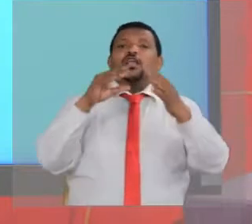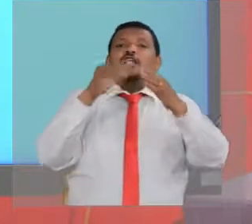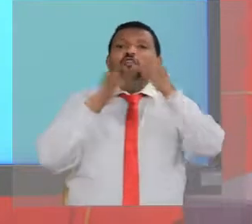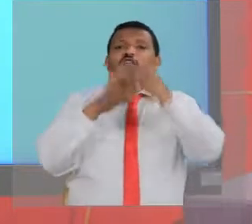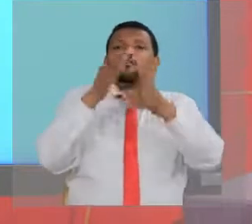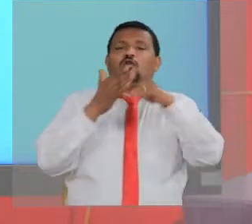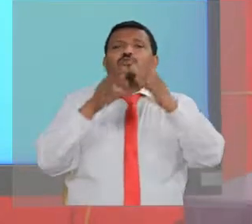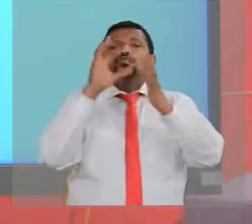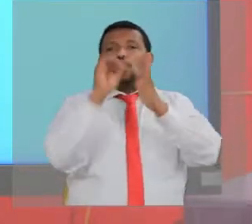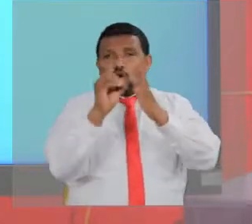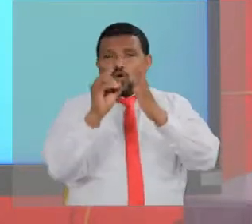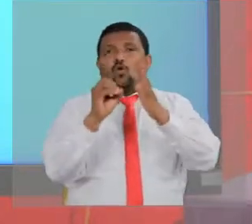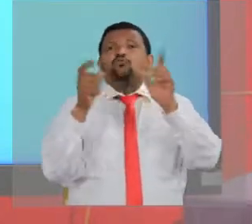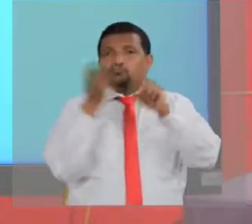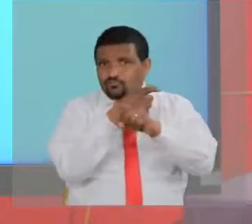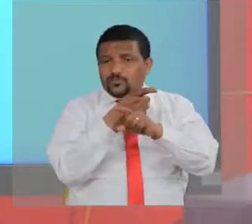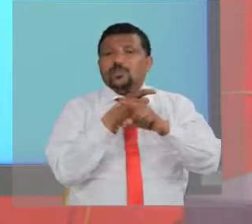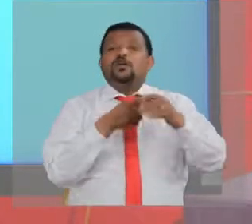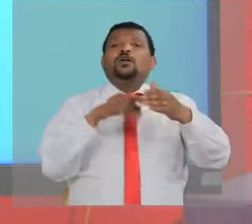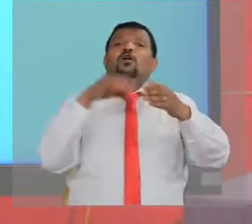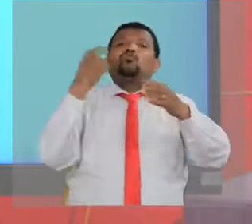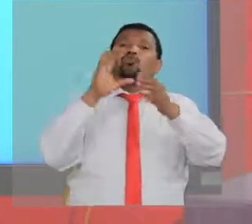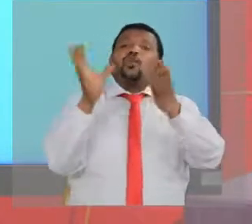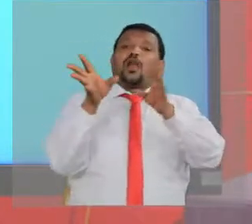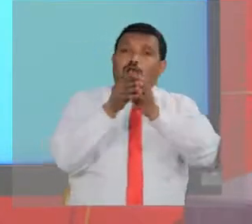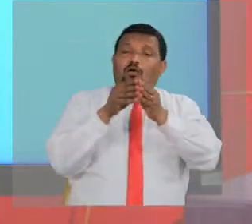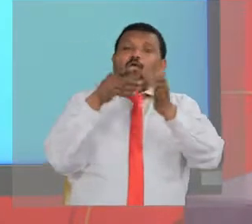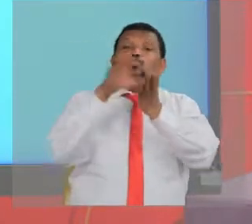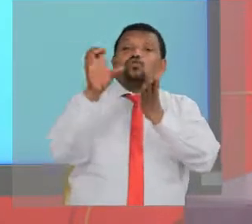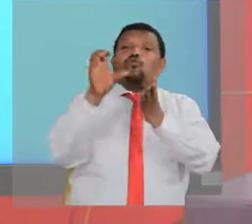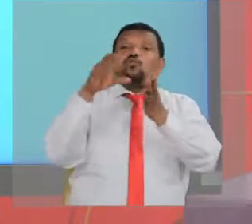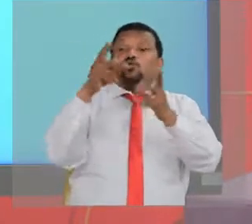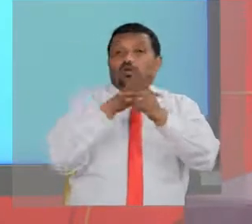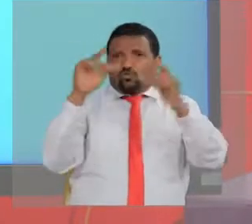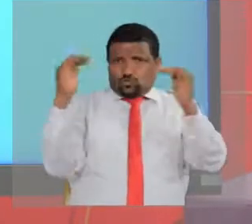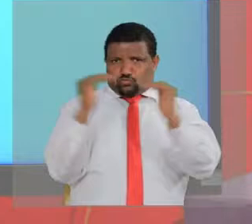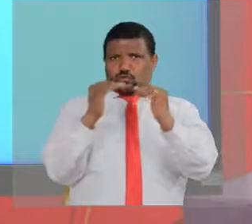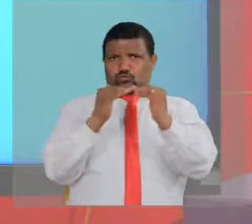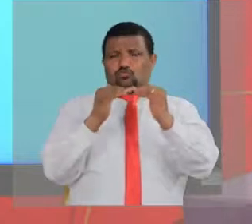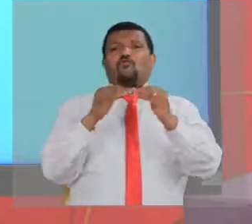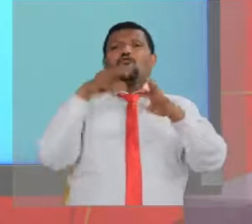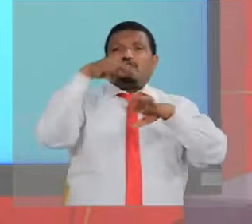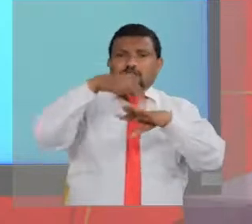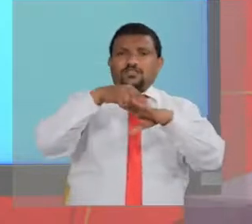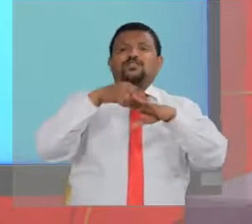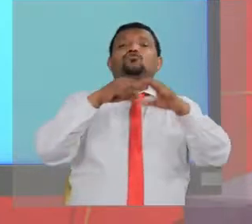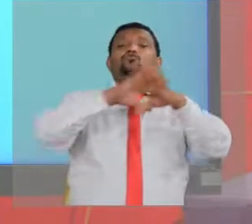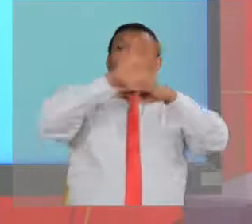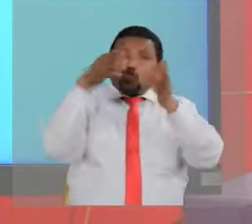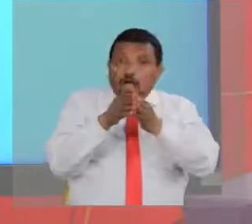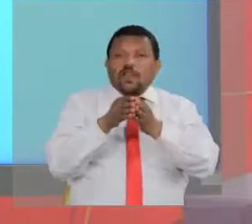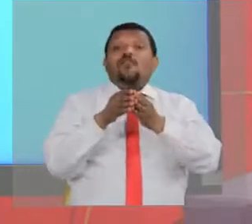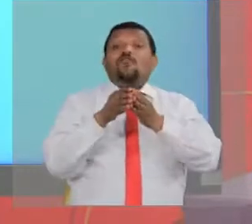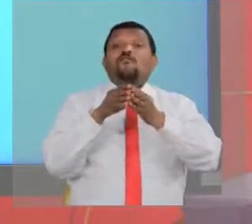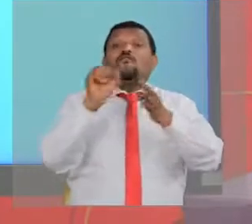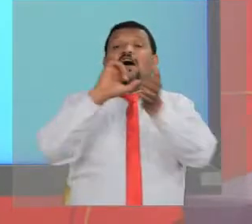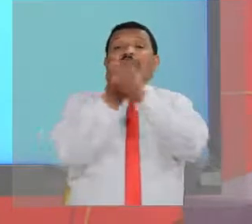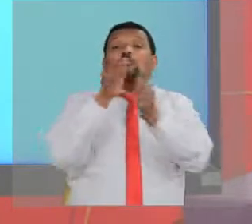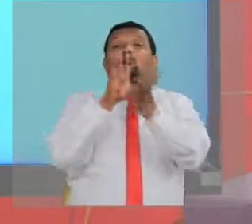cost of production is always equals to the total fixed cost of production because the total variable cost of production is